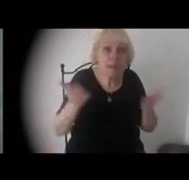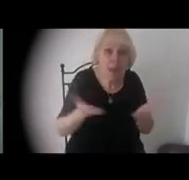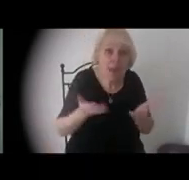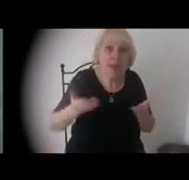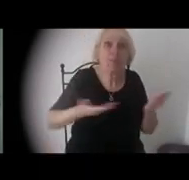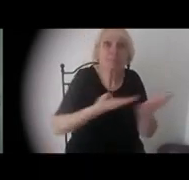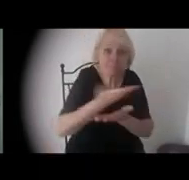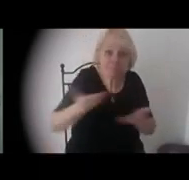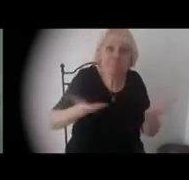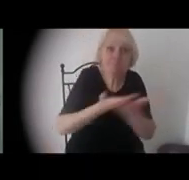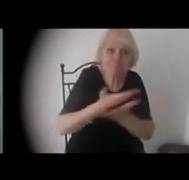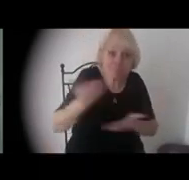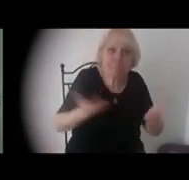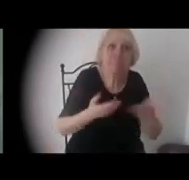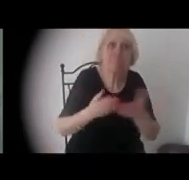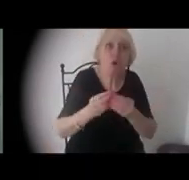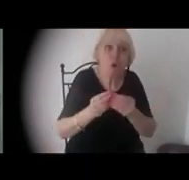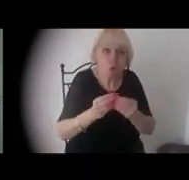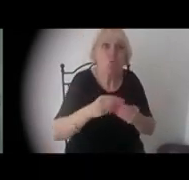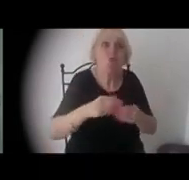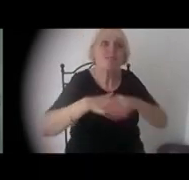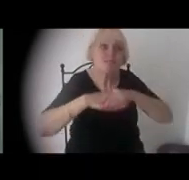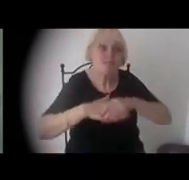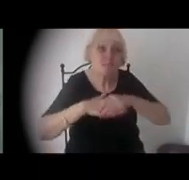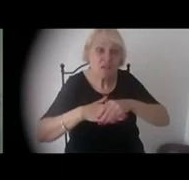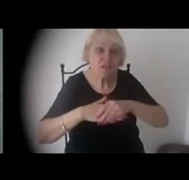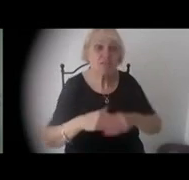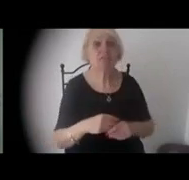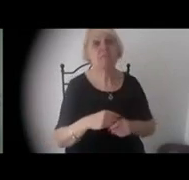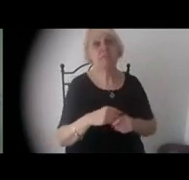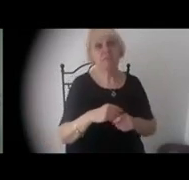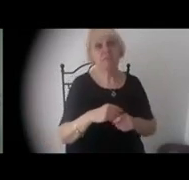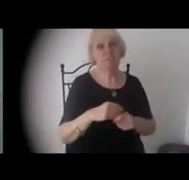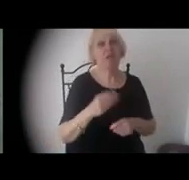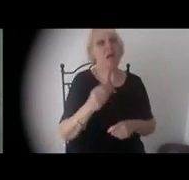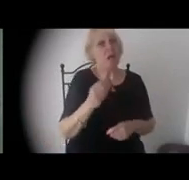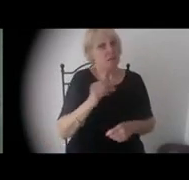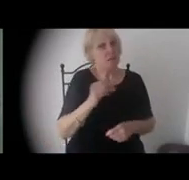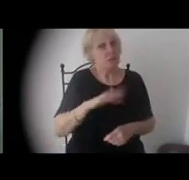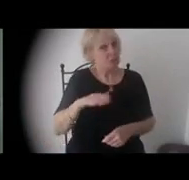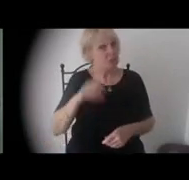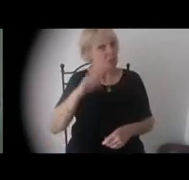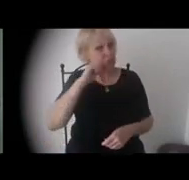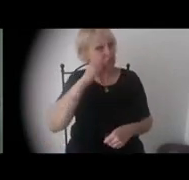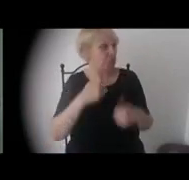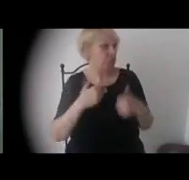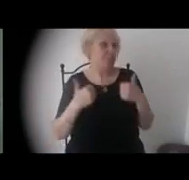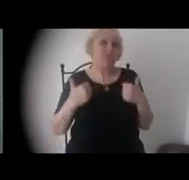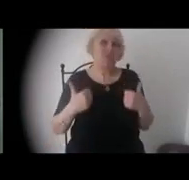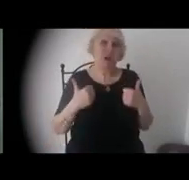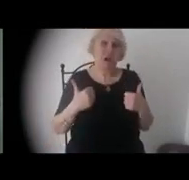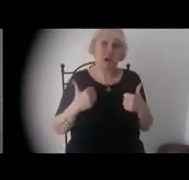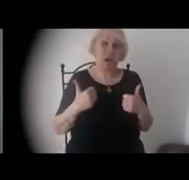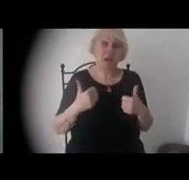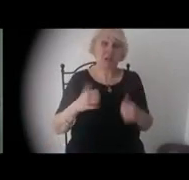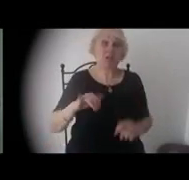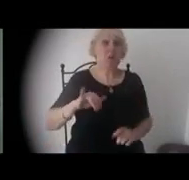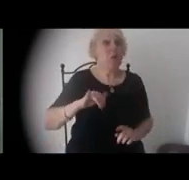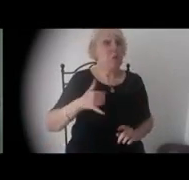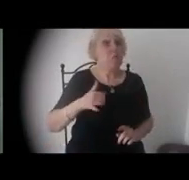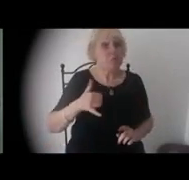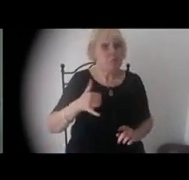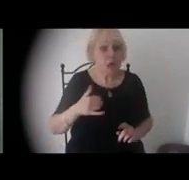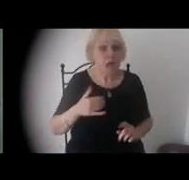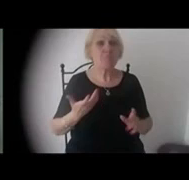then some children will be okay for a couple of weeks, but then it will hit them. So it's about,